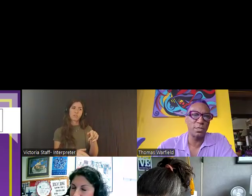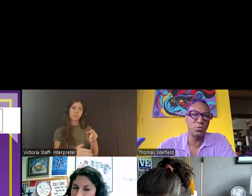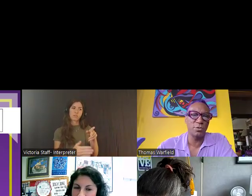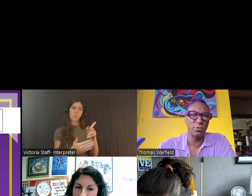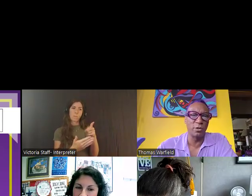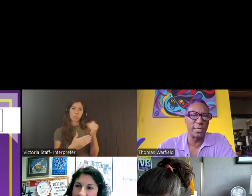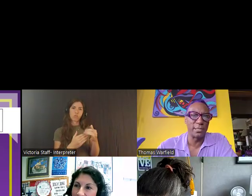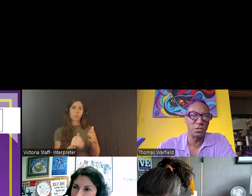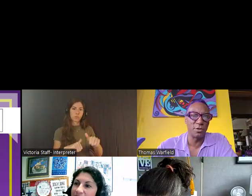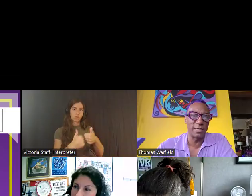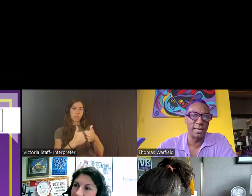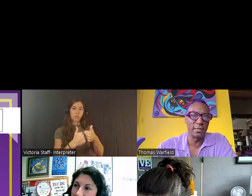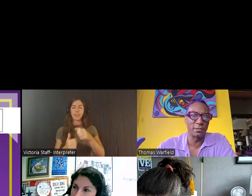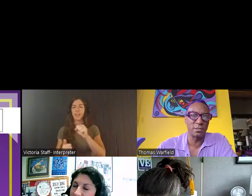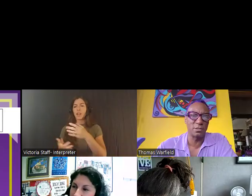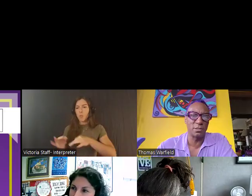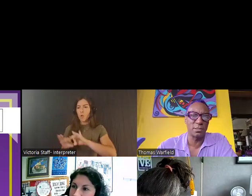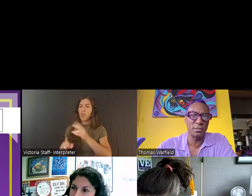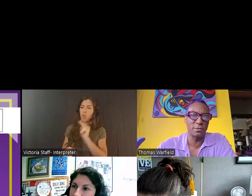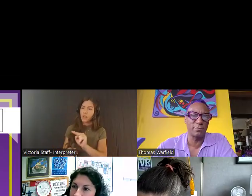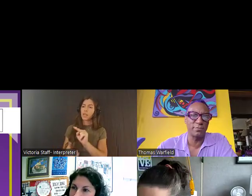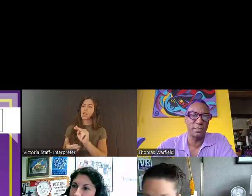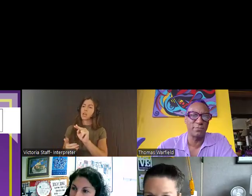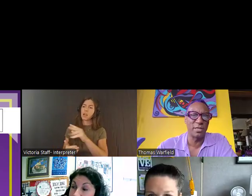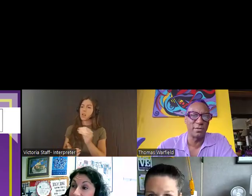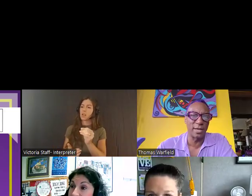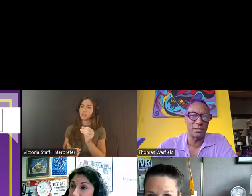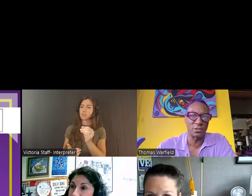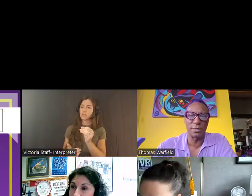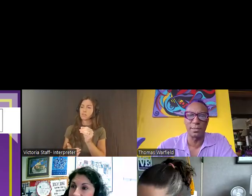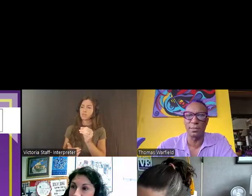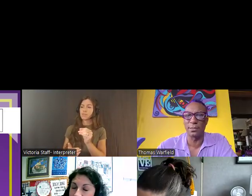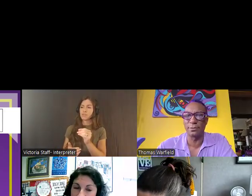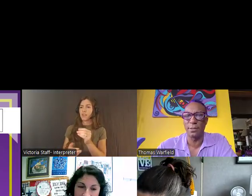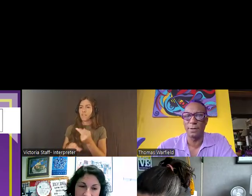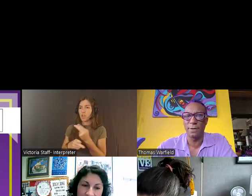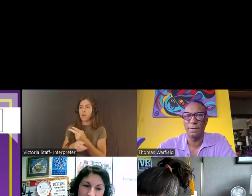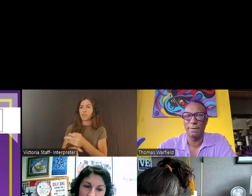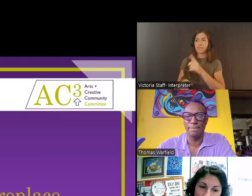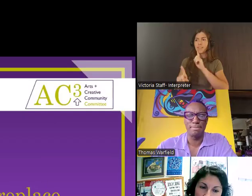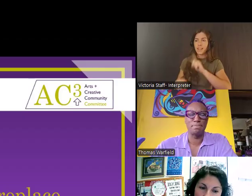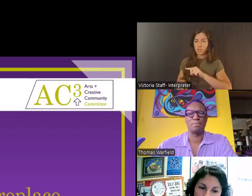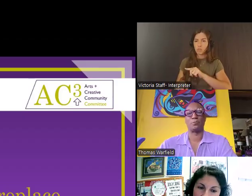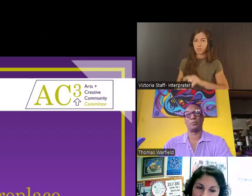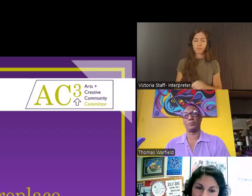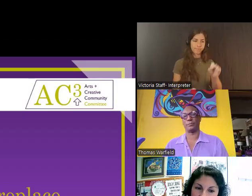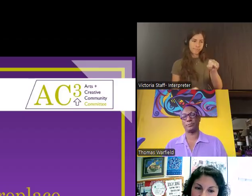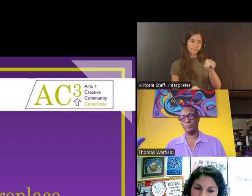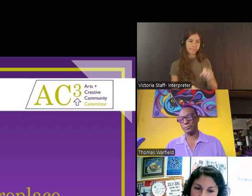But and it's get worth that looking info. into and Yeah. getting us just a definitive Mhm. answer. Yes.